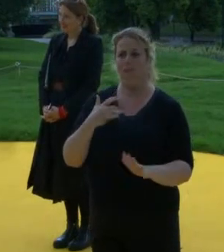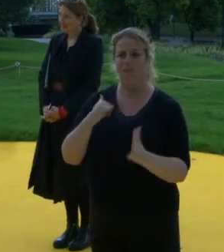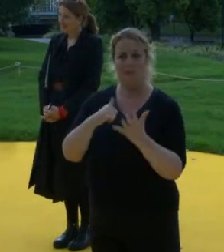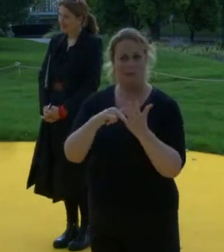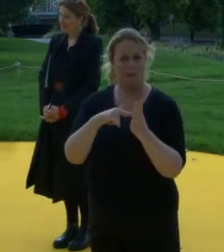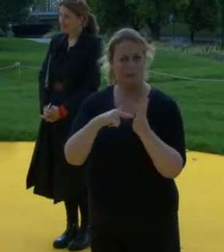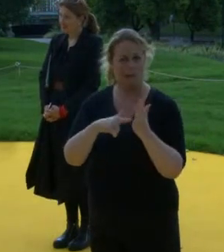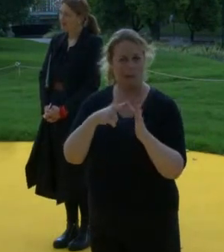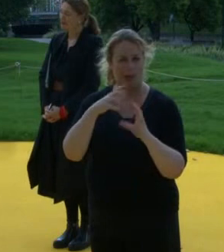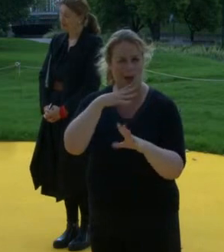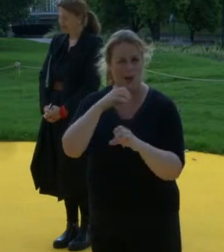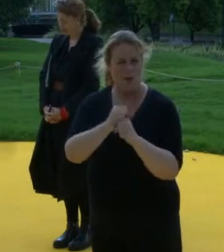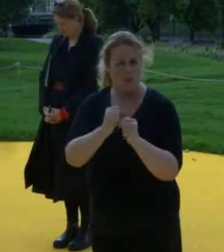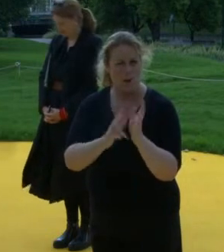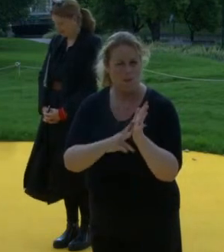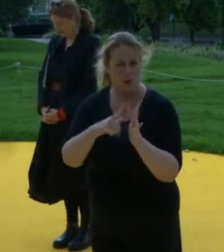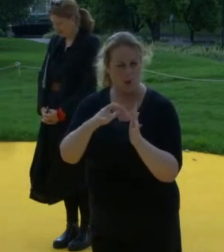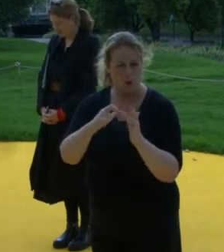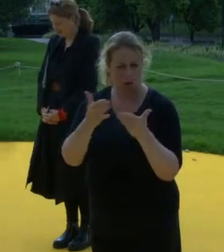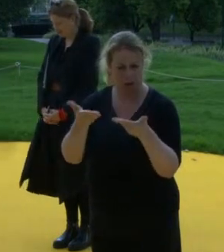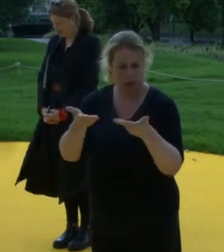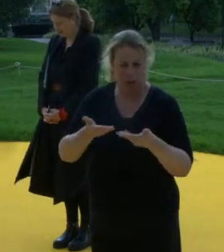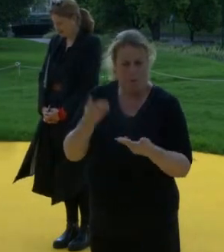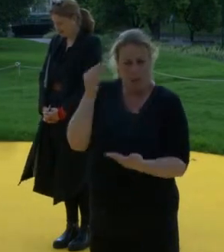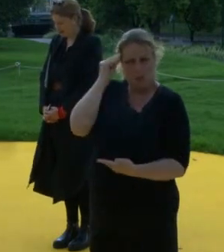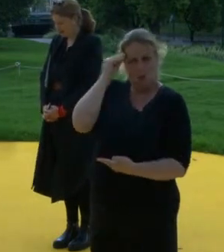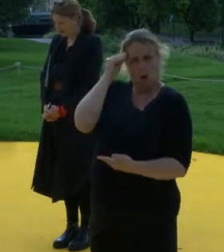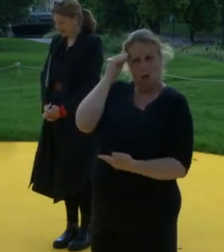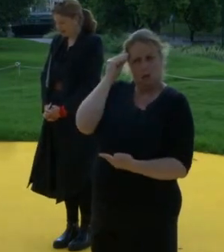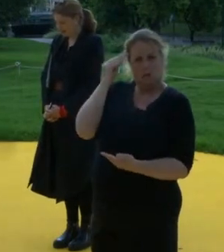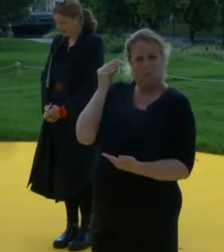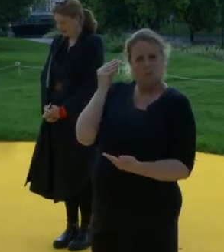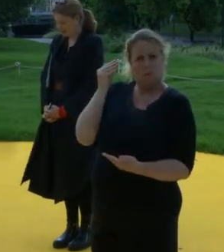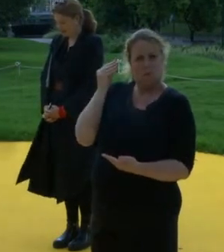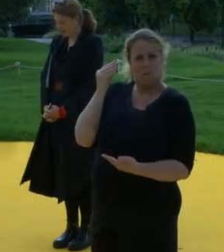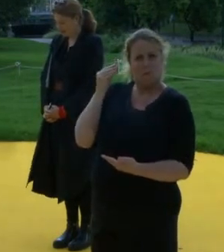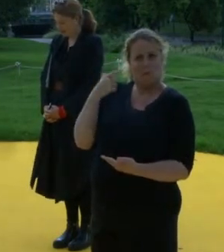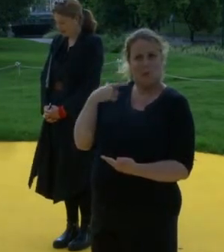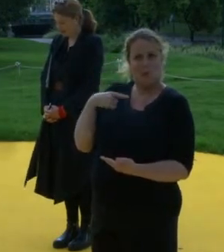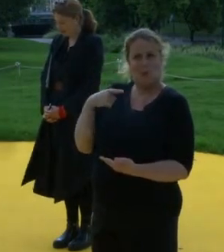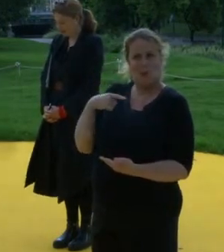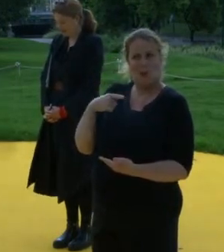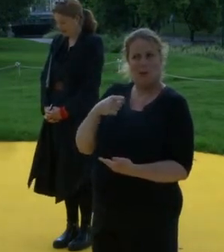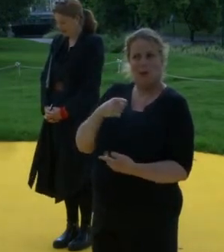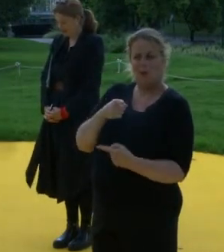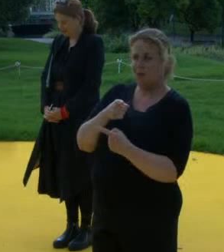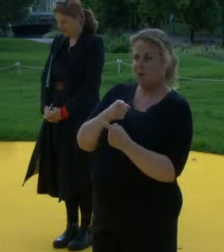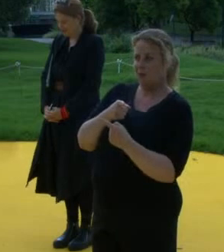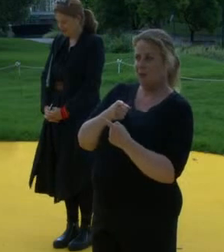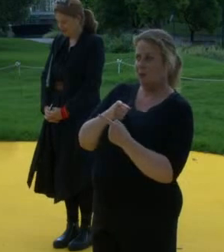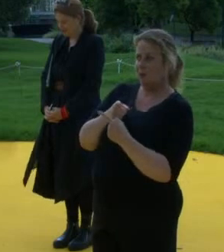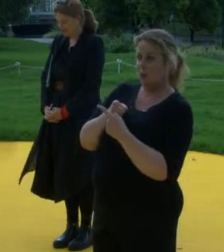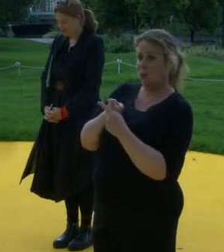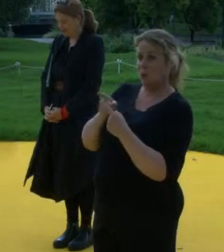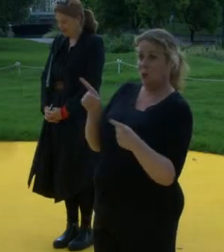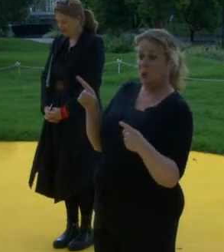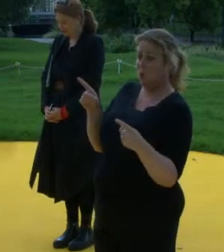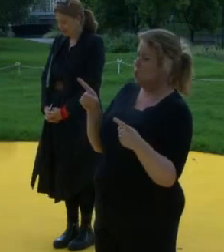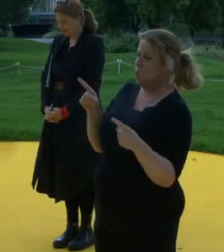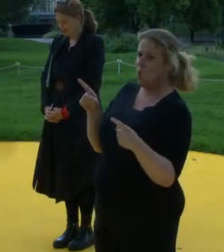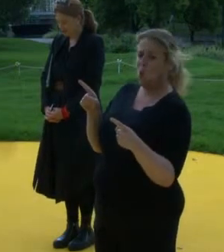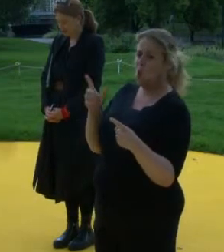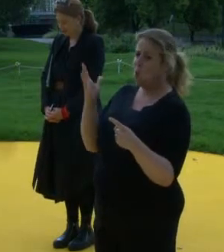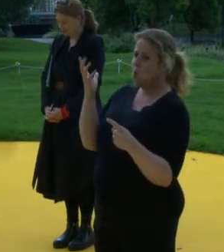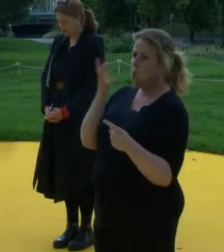government, Victoria state government, are awarding me, considering they were the ones that committed past atrocities